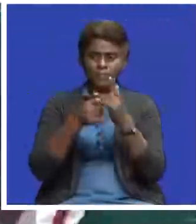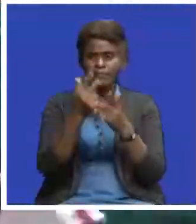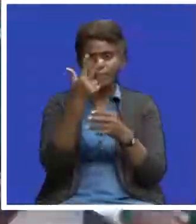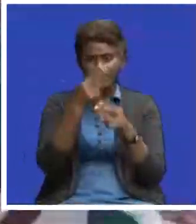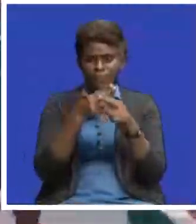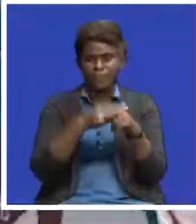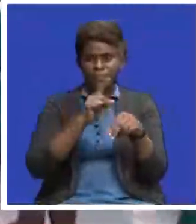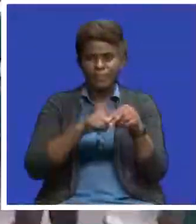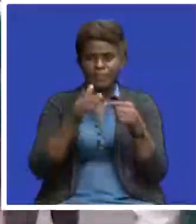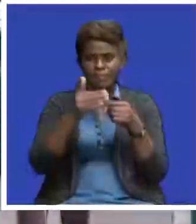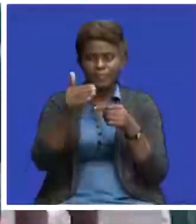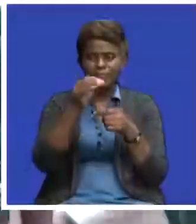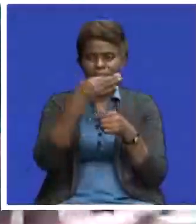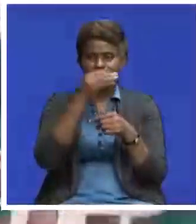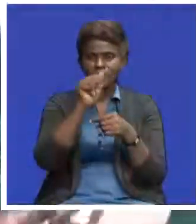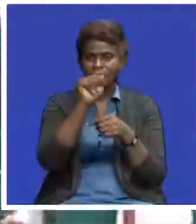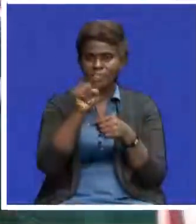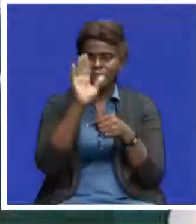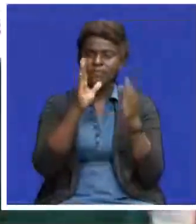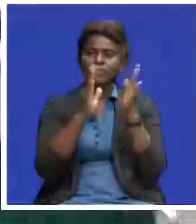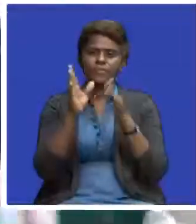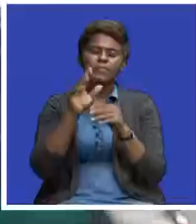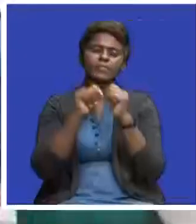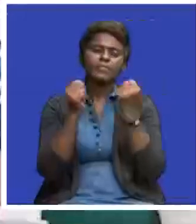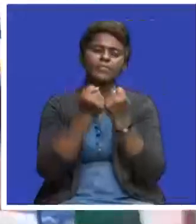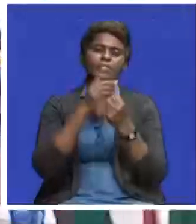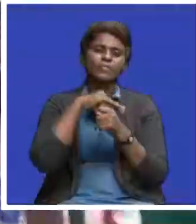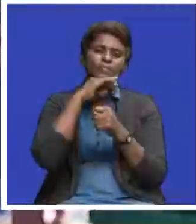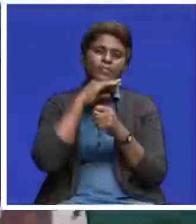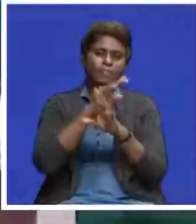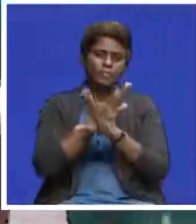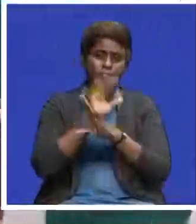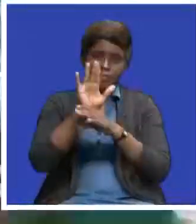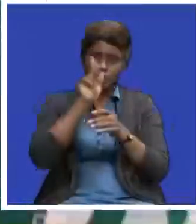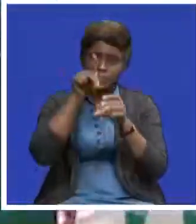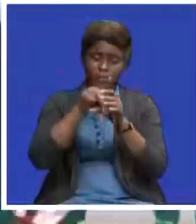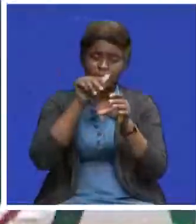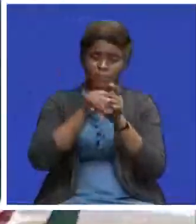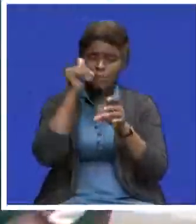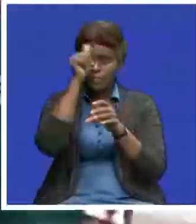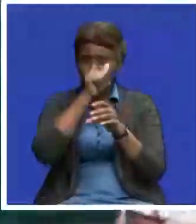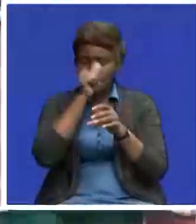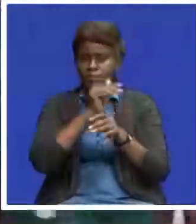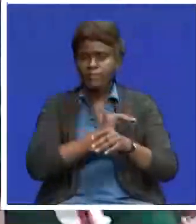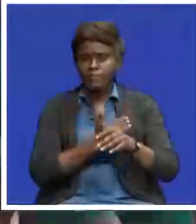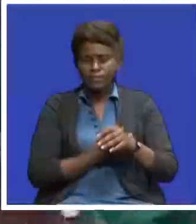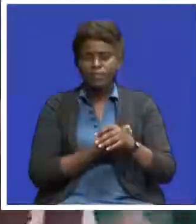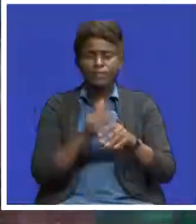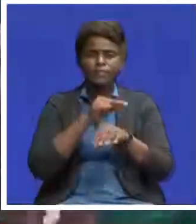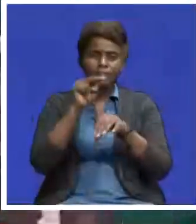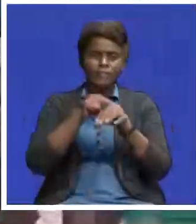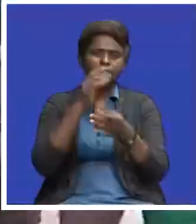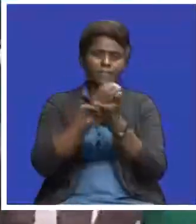in 3 months' time, FAS will prepare the team adequately. He says Zambia's participation at the Africa Women Cup of